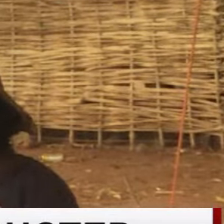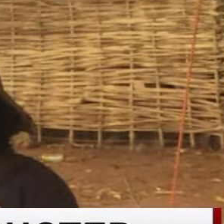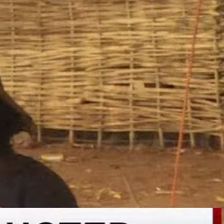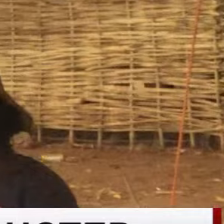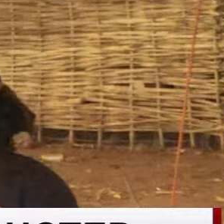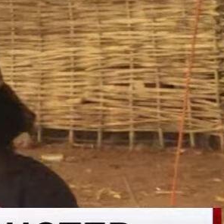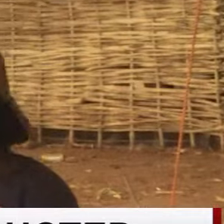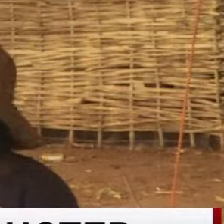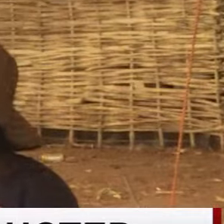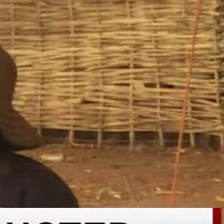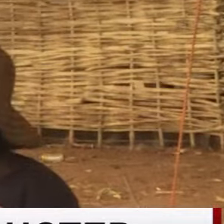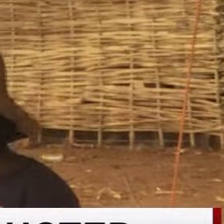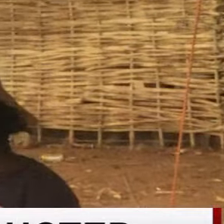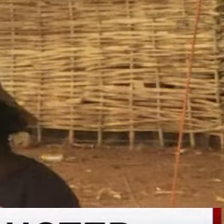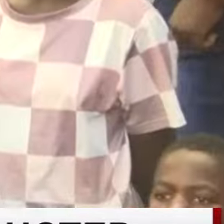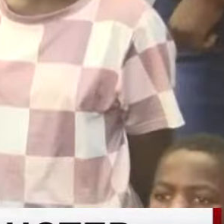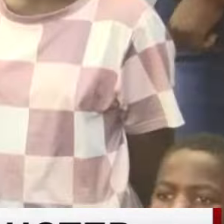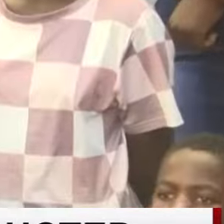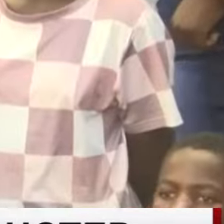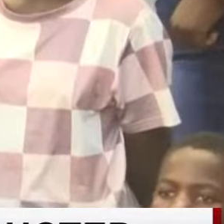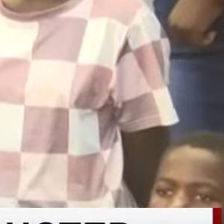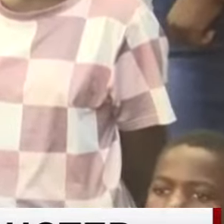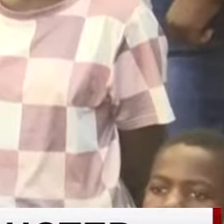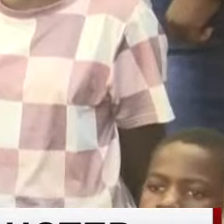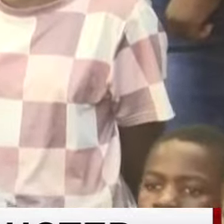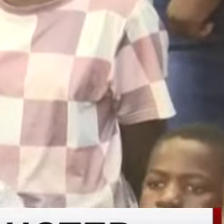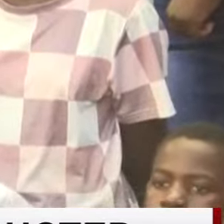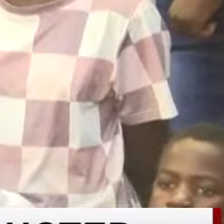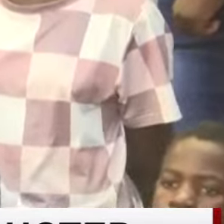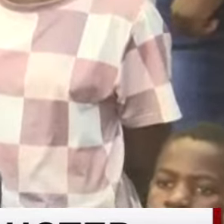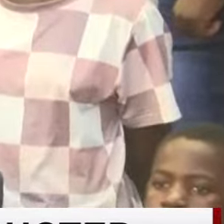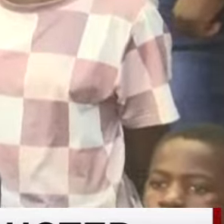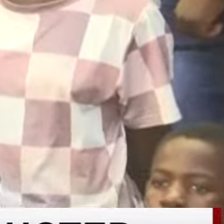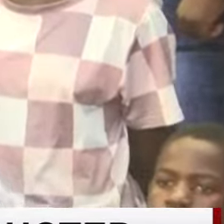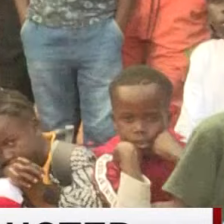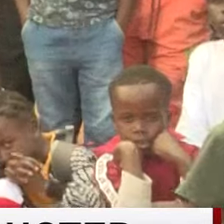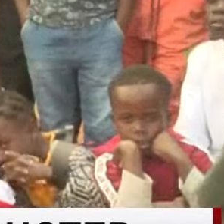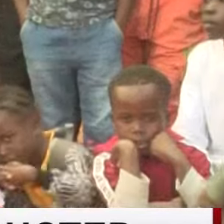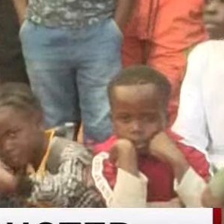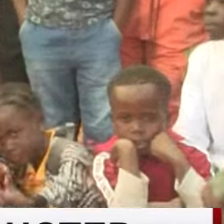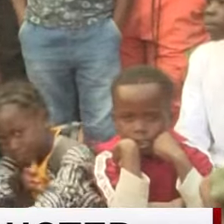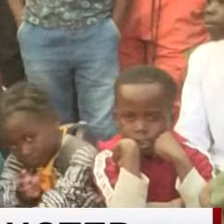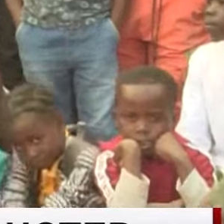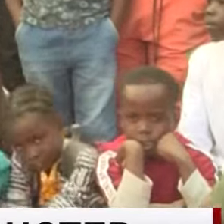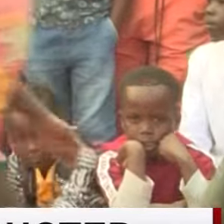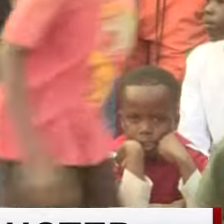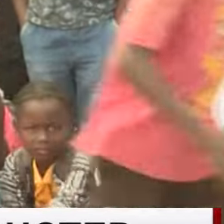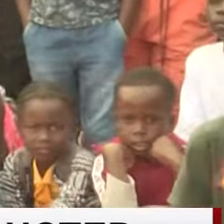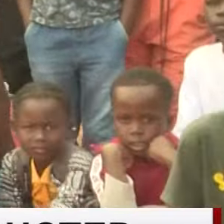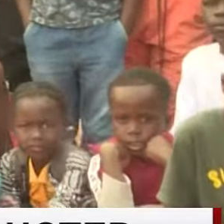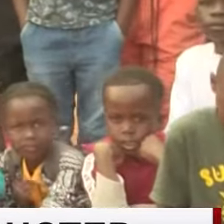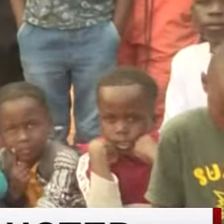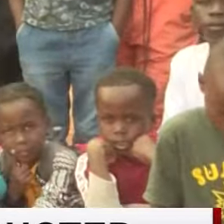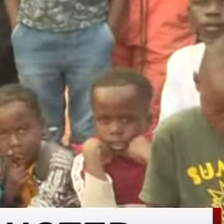at how best this loan can be handled, so that there is a breathing space. In view of the